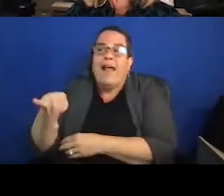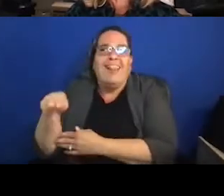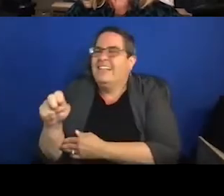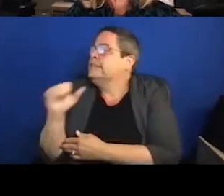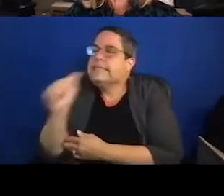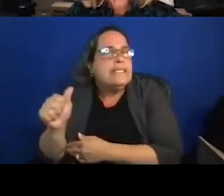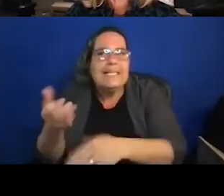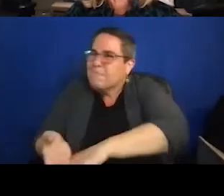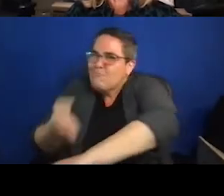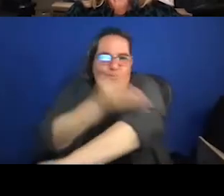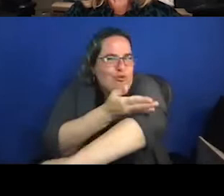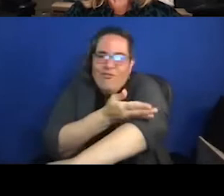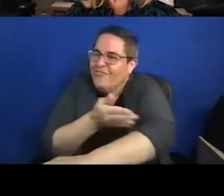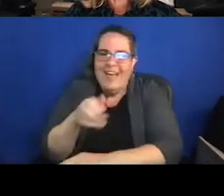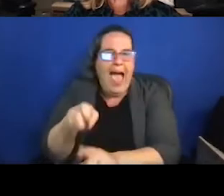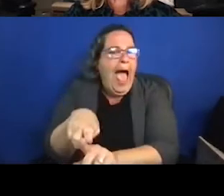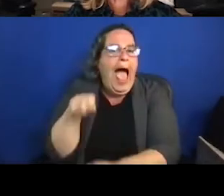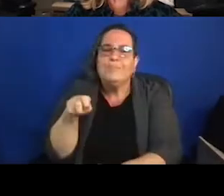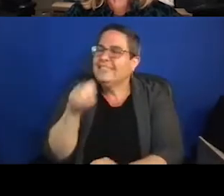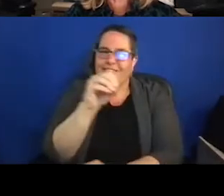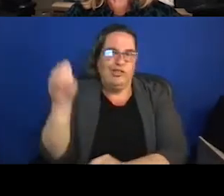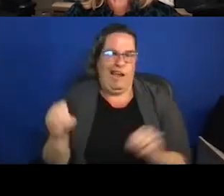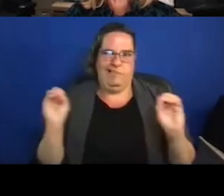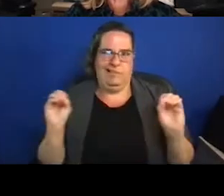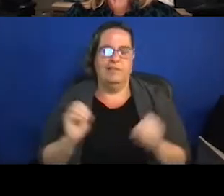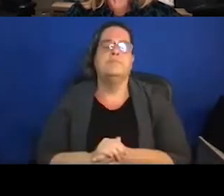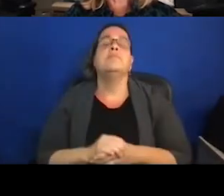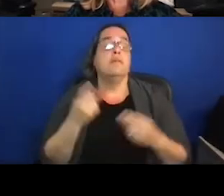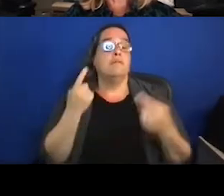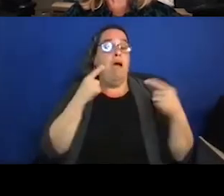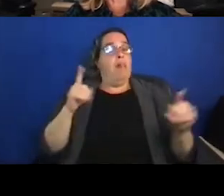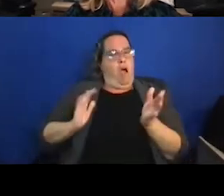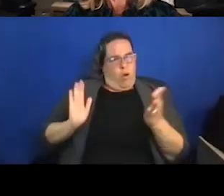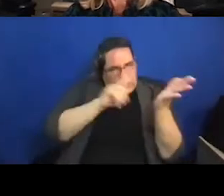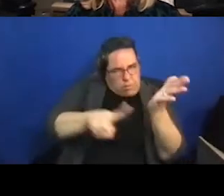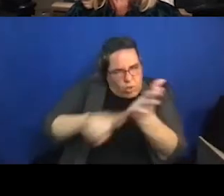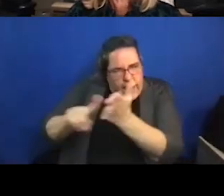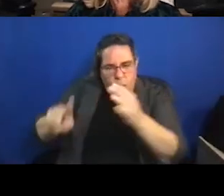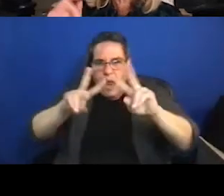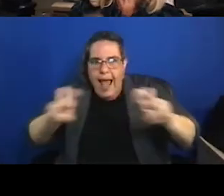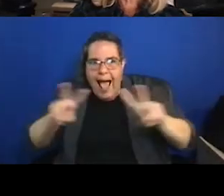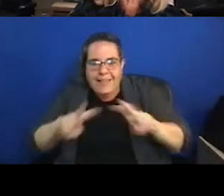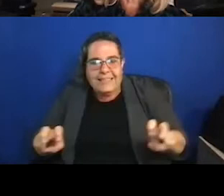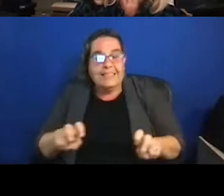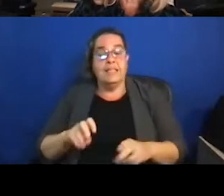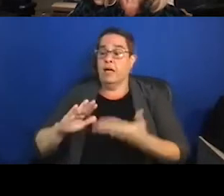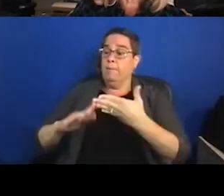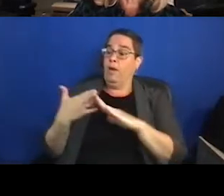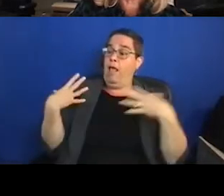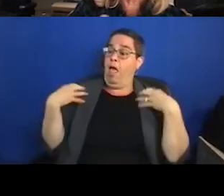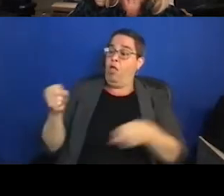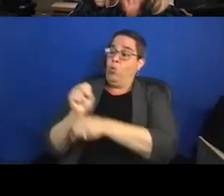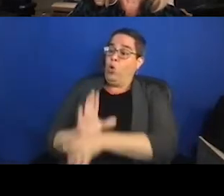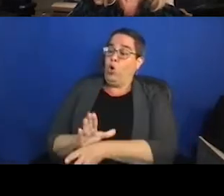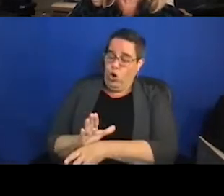provision of varenicline significantly improved abstinence rates, but if you just got any cessation medication, it didn't significantly increase